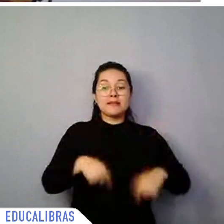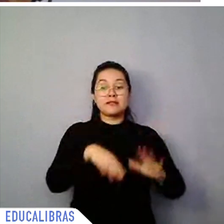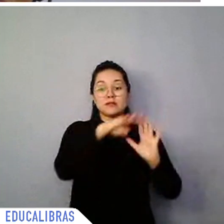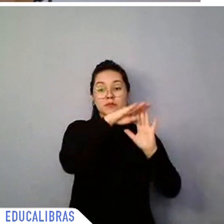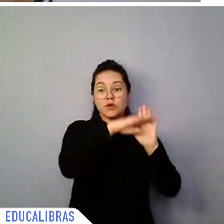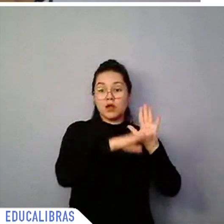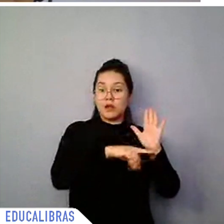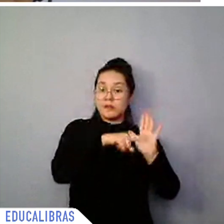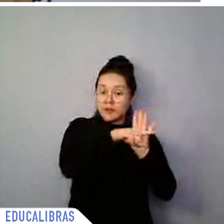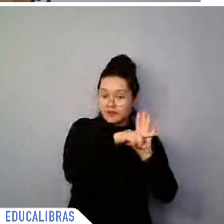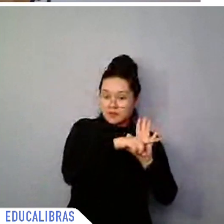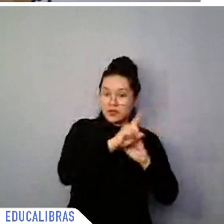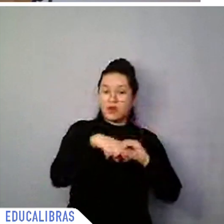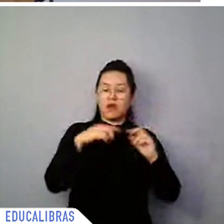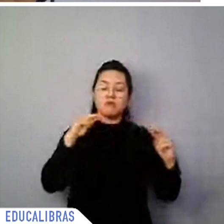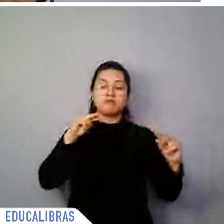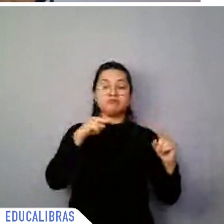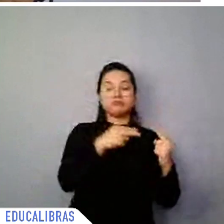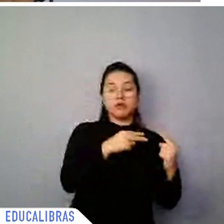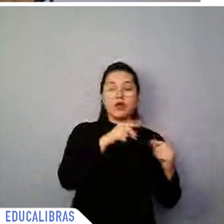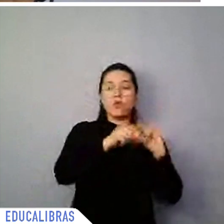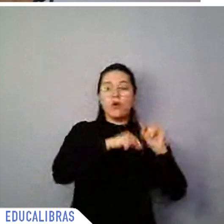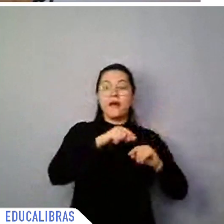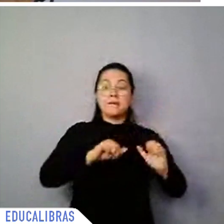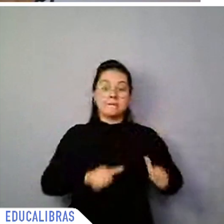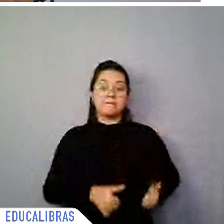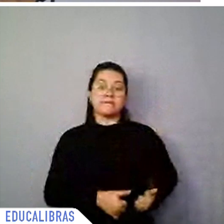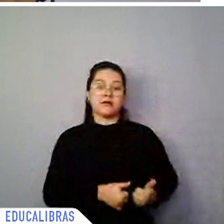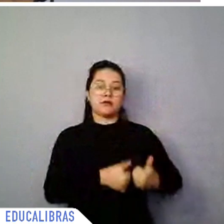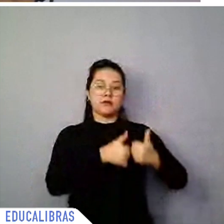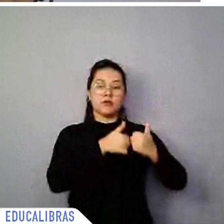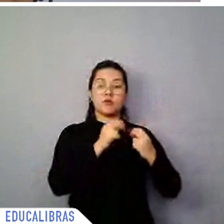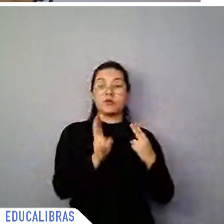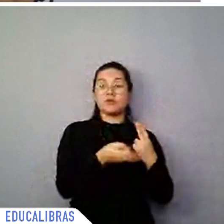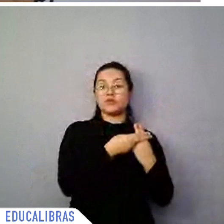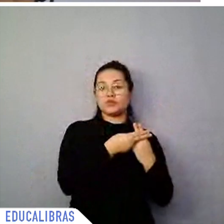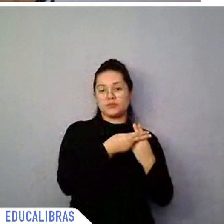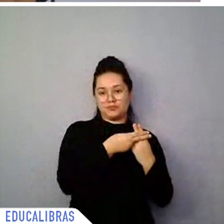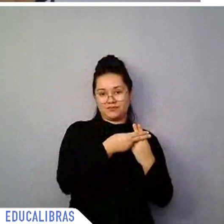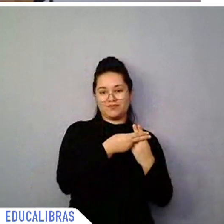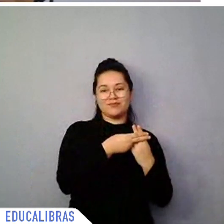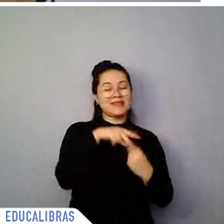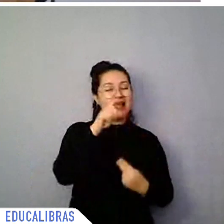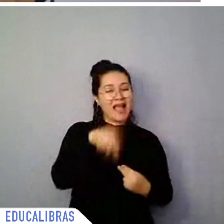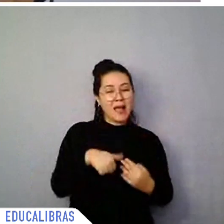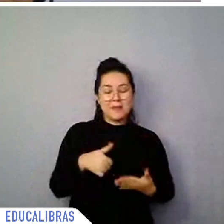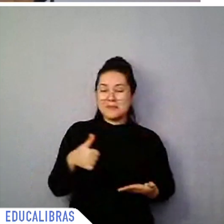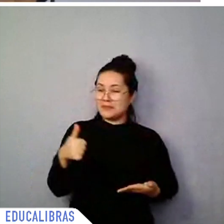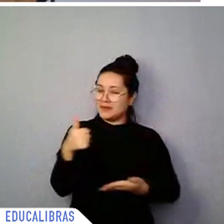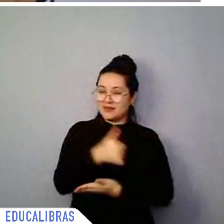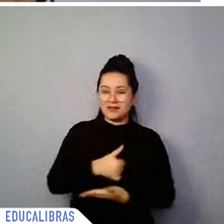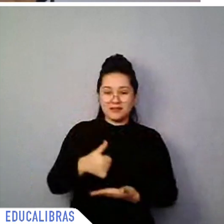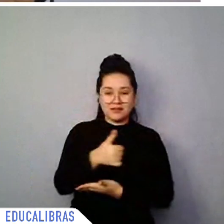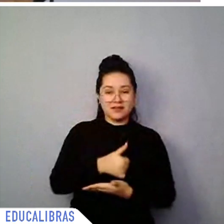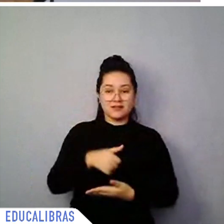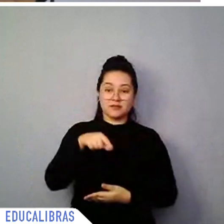With regards to research, we need a research program focused on the improvement of